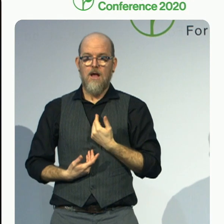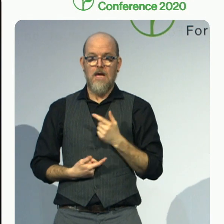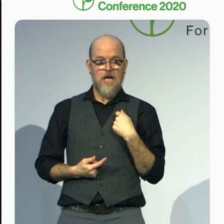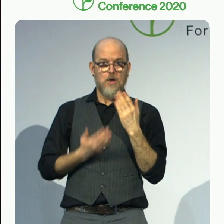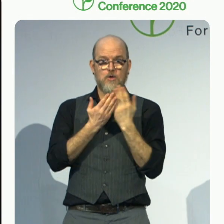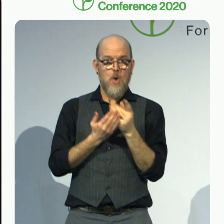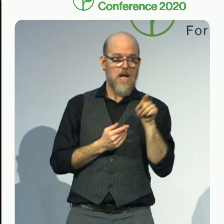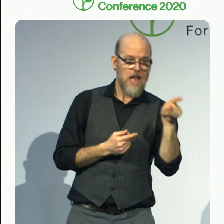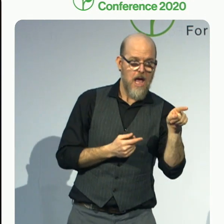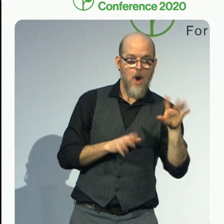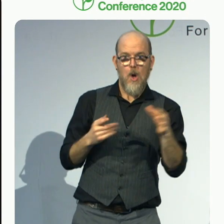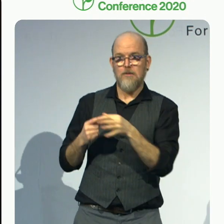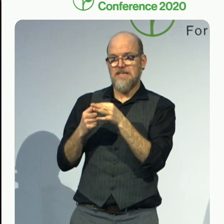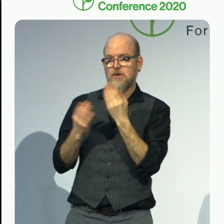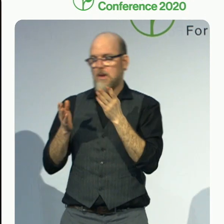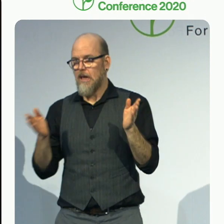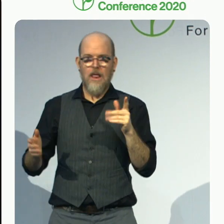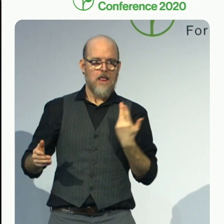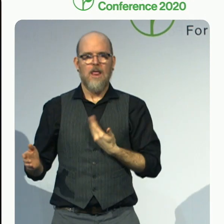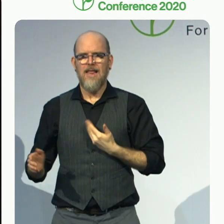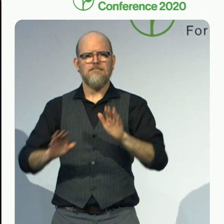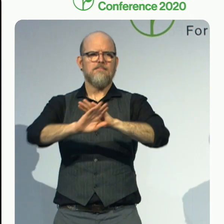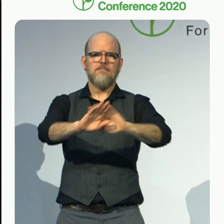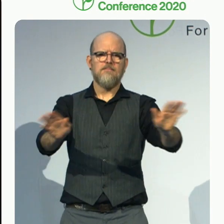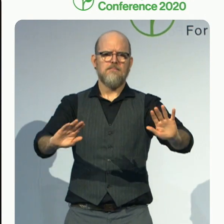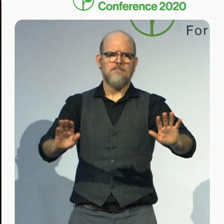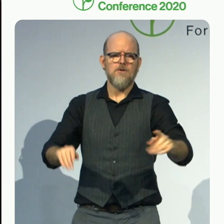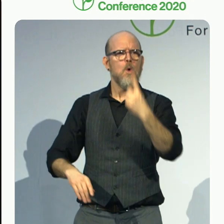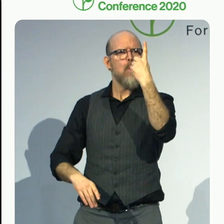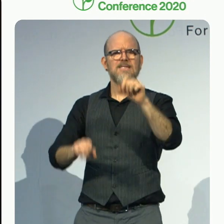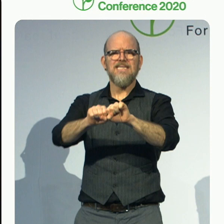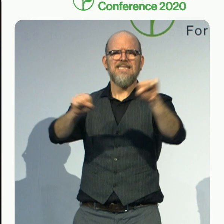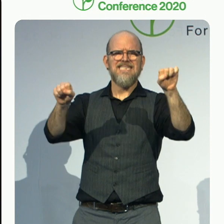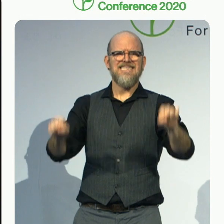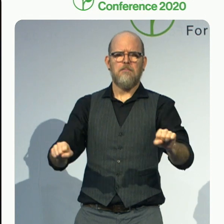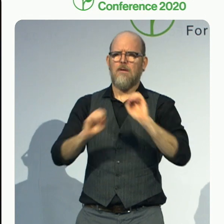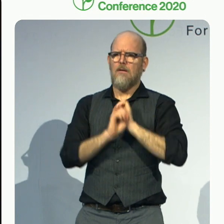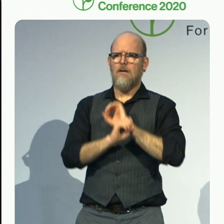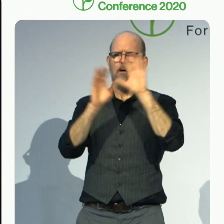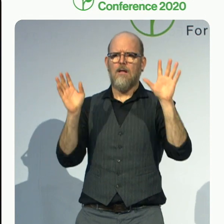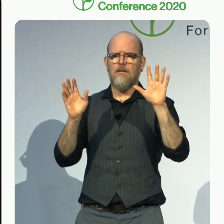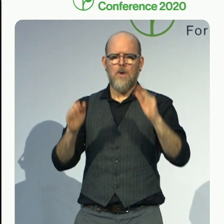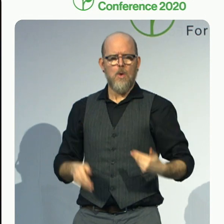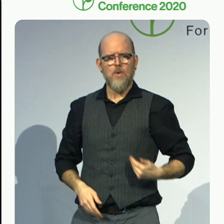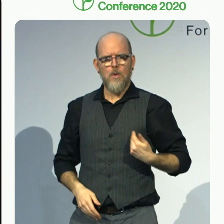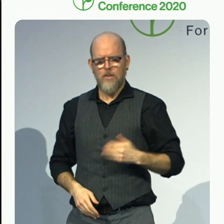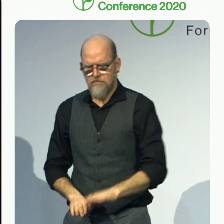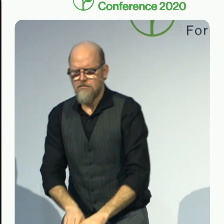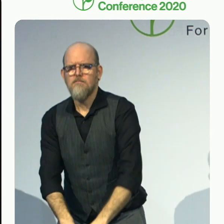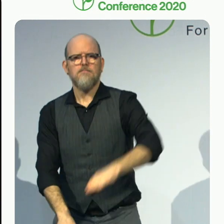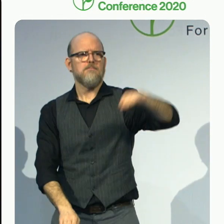system where children or young adults will go and will attend a good